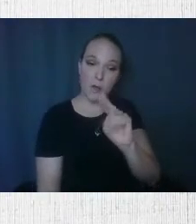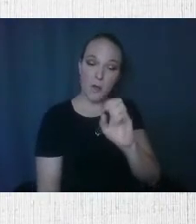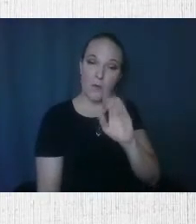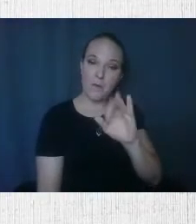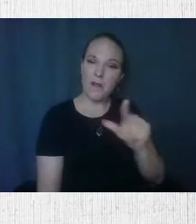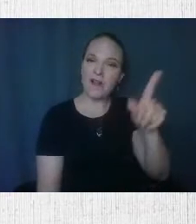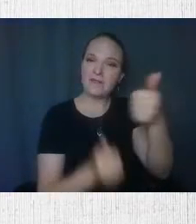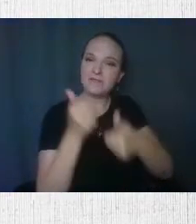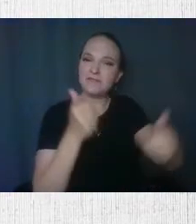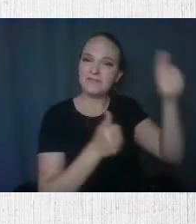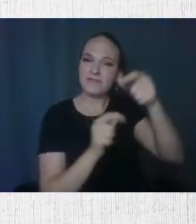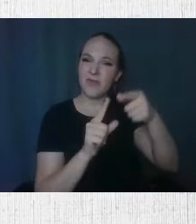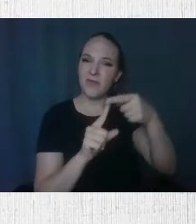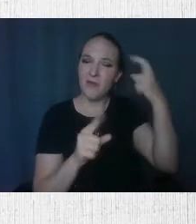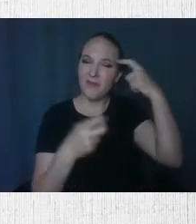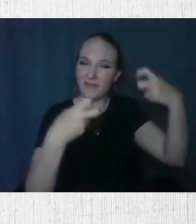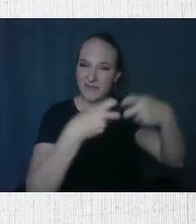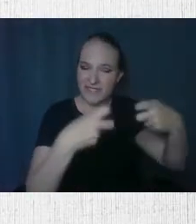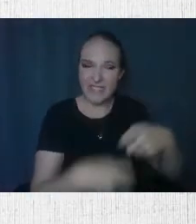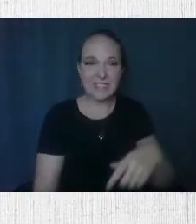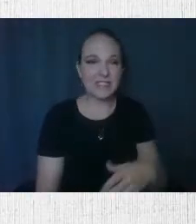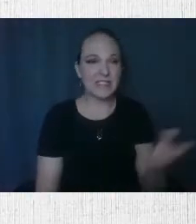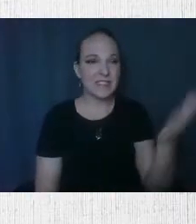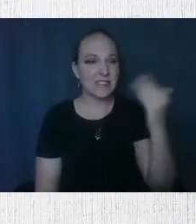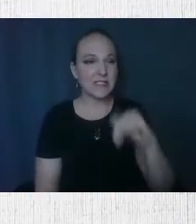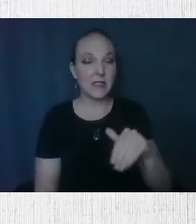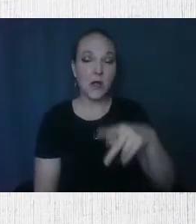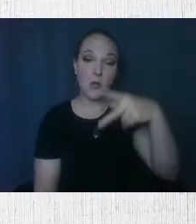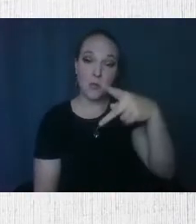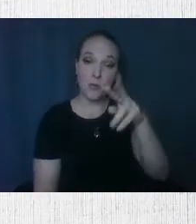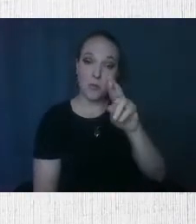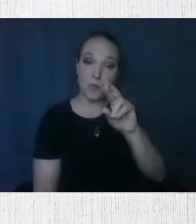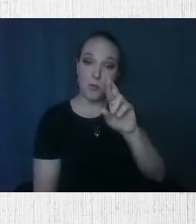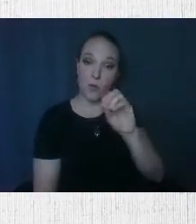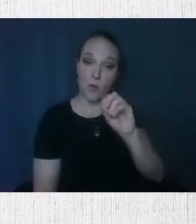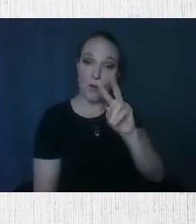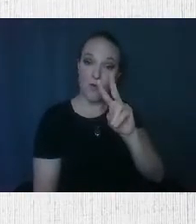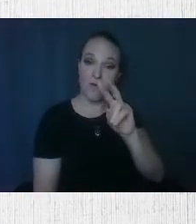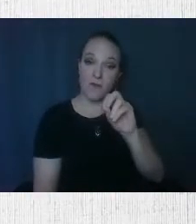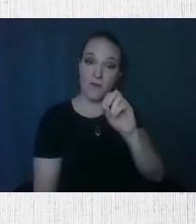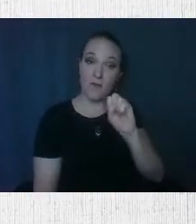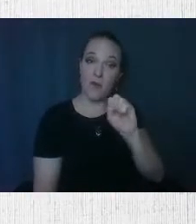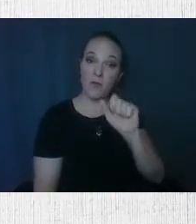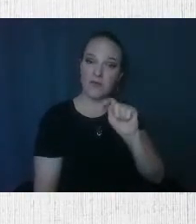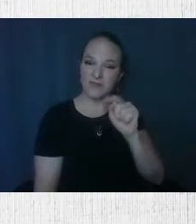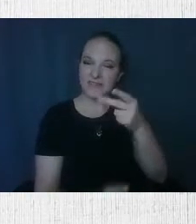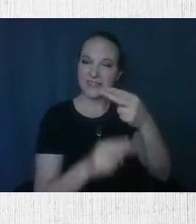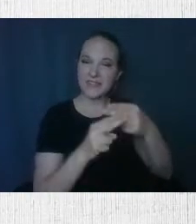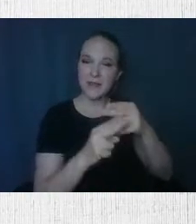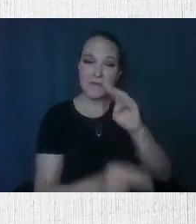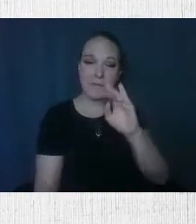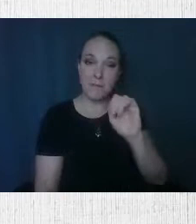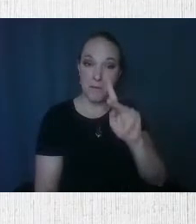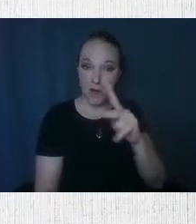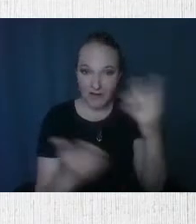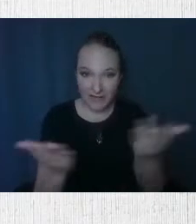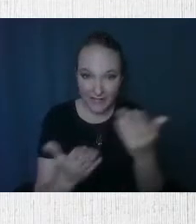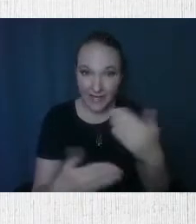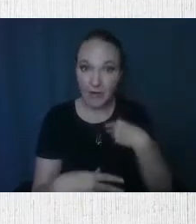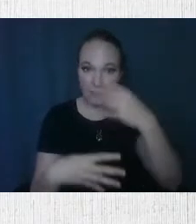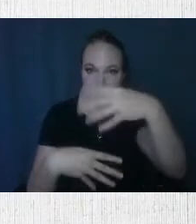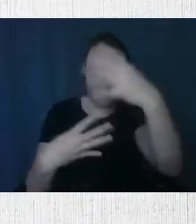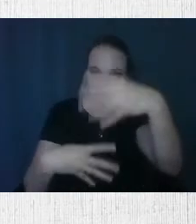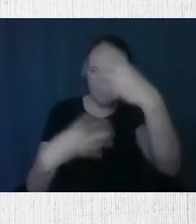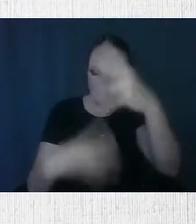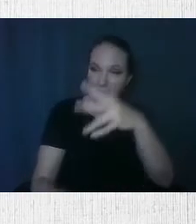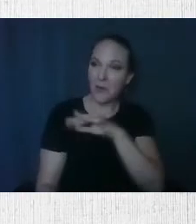Sci 91, and I see our provost is here as well. Mark, nice to see you as well. And keep the chat